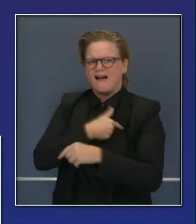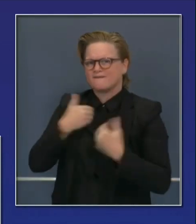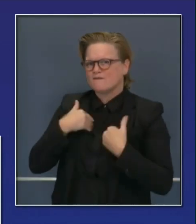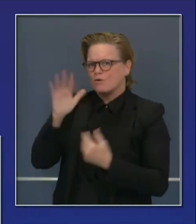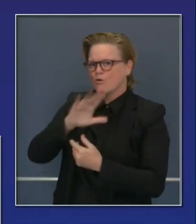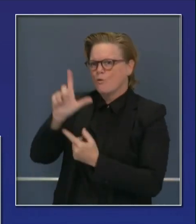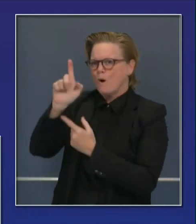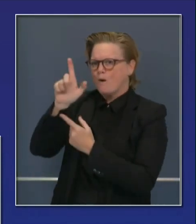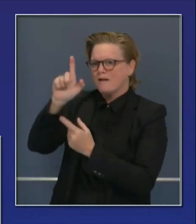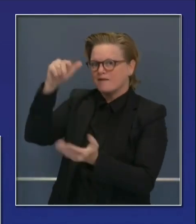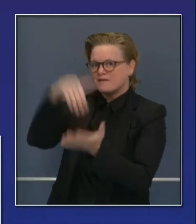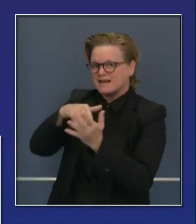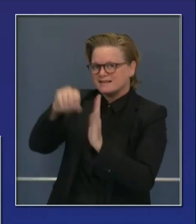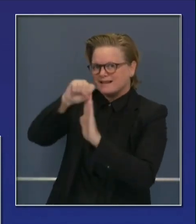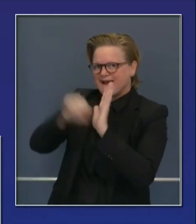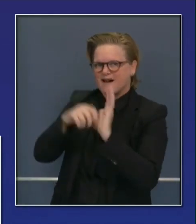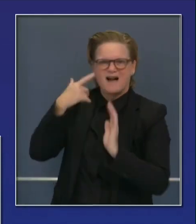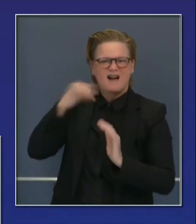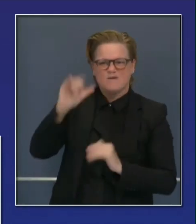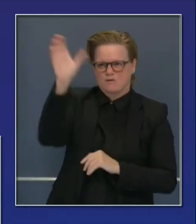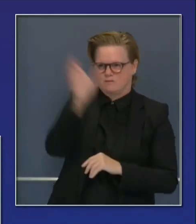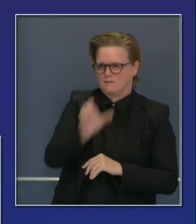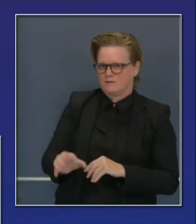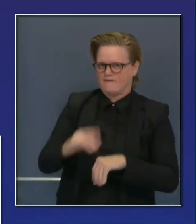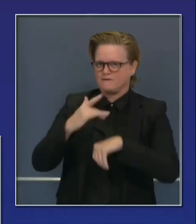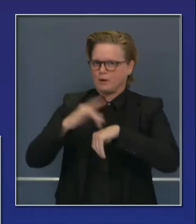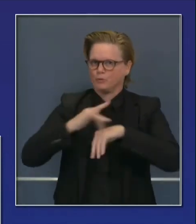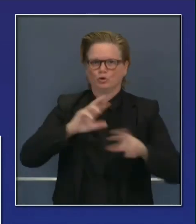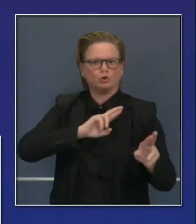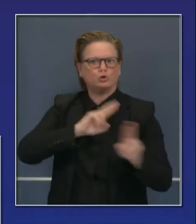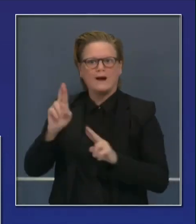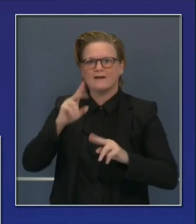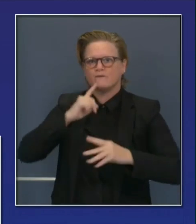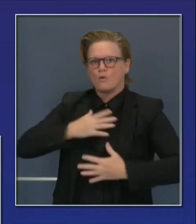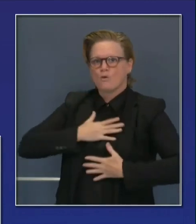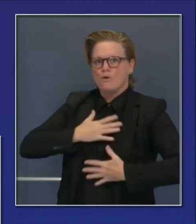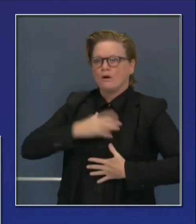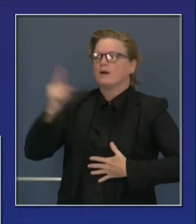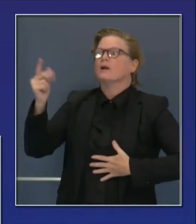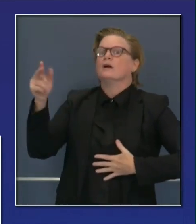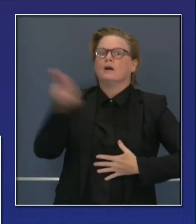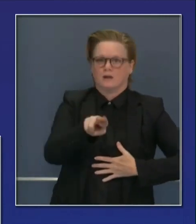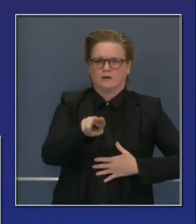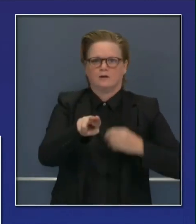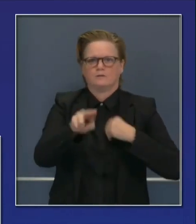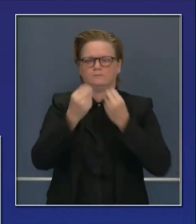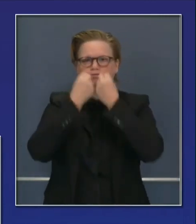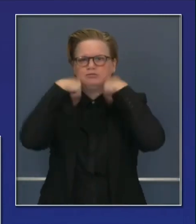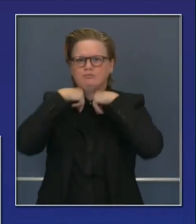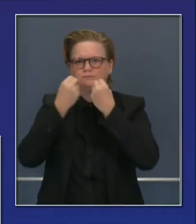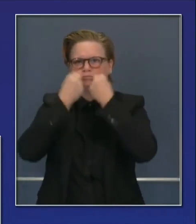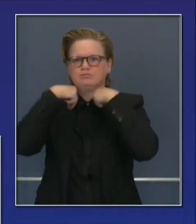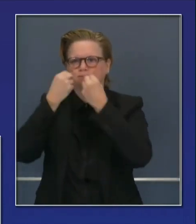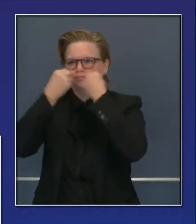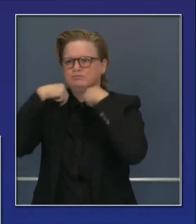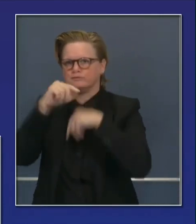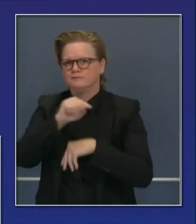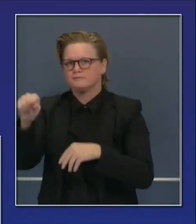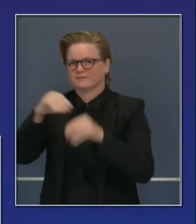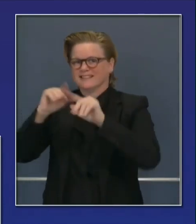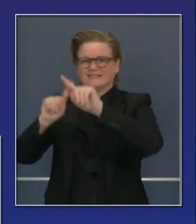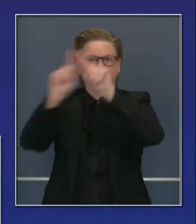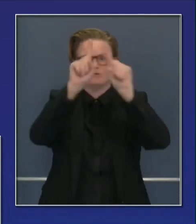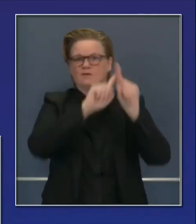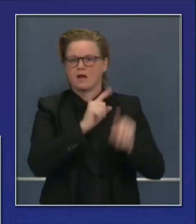state of California available for use today, close to 7,000 within the hospital system, the healthcare delivery system.